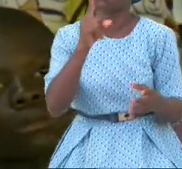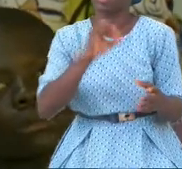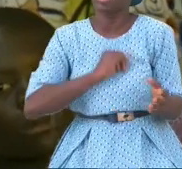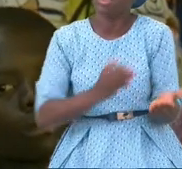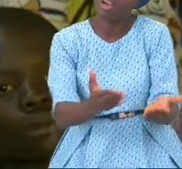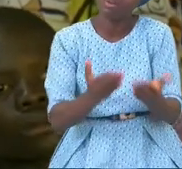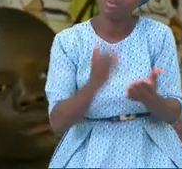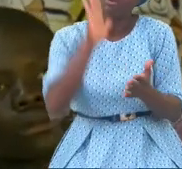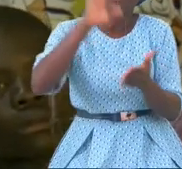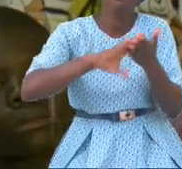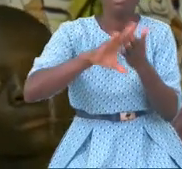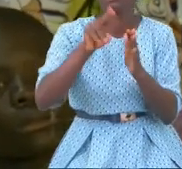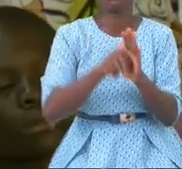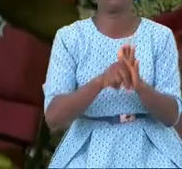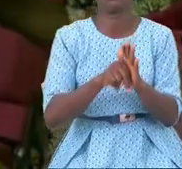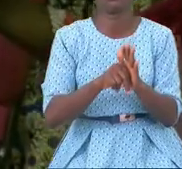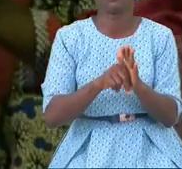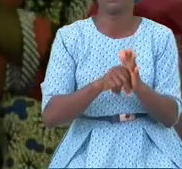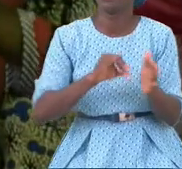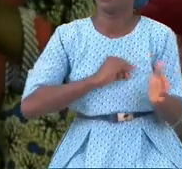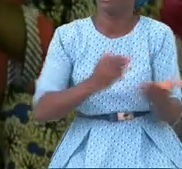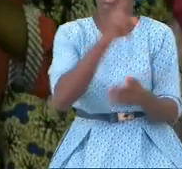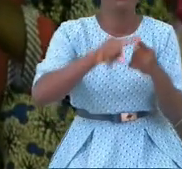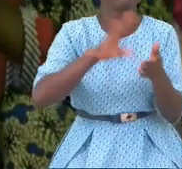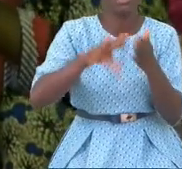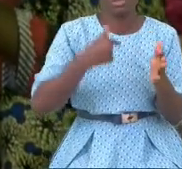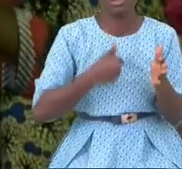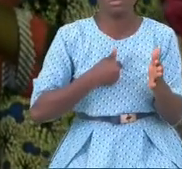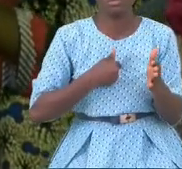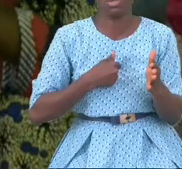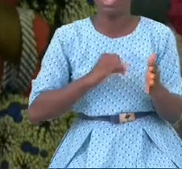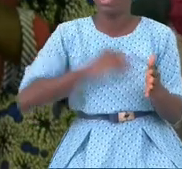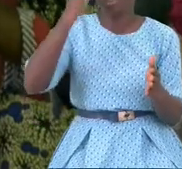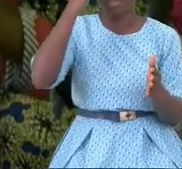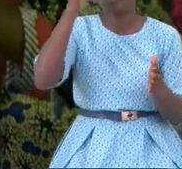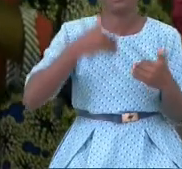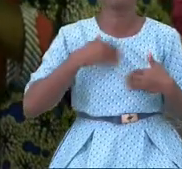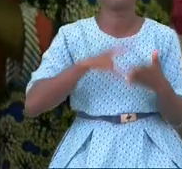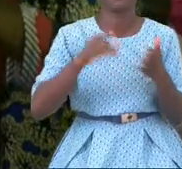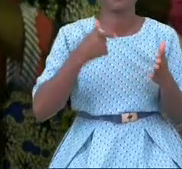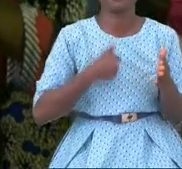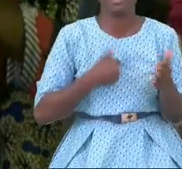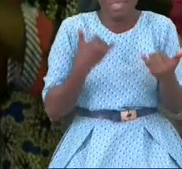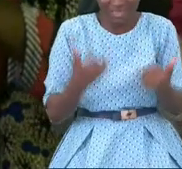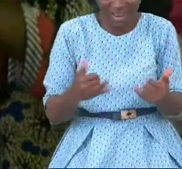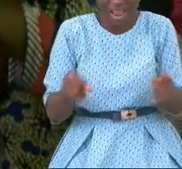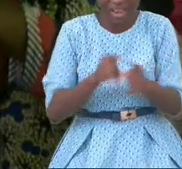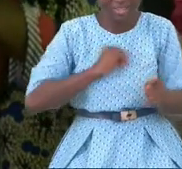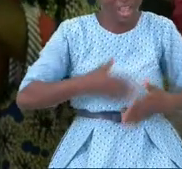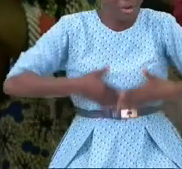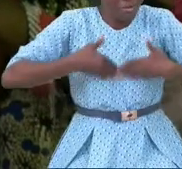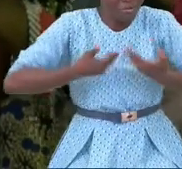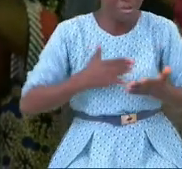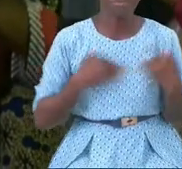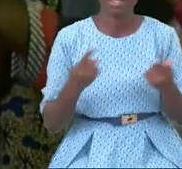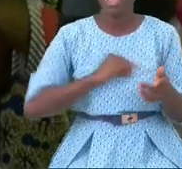will not discriminate, will not be partial. You give everyone and you give me now.